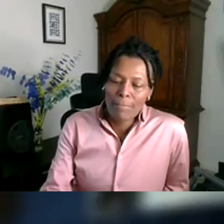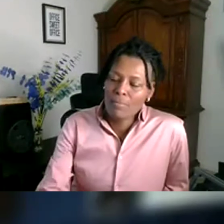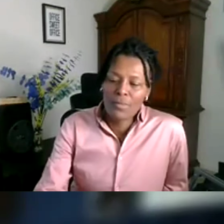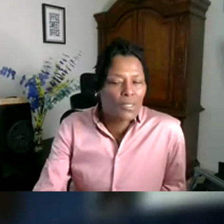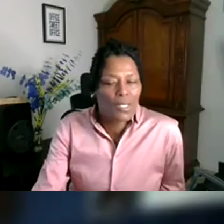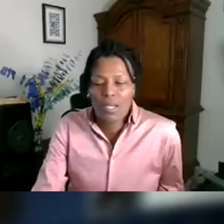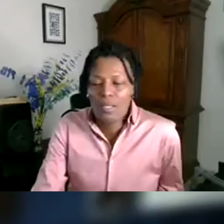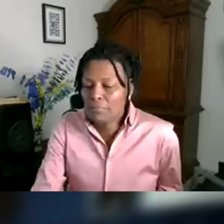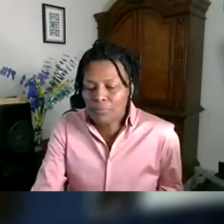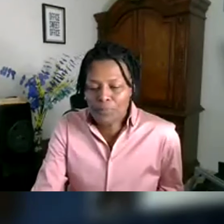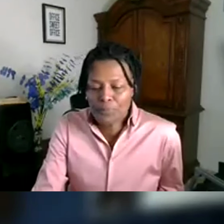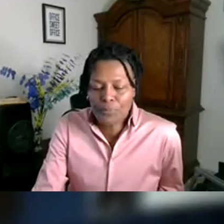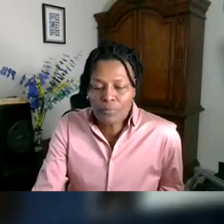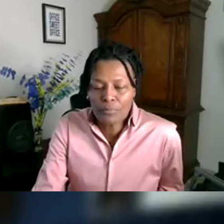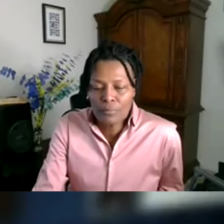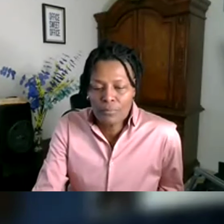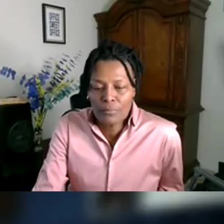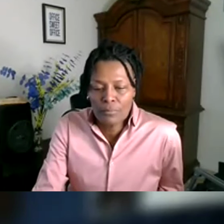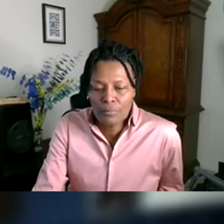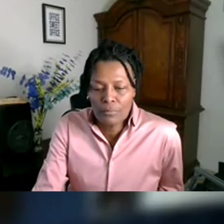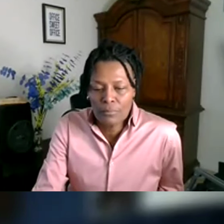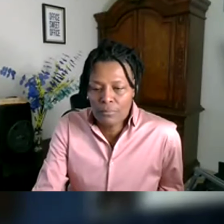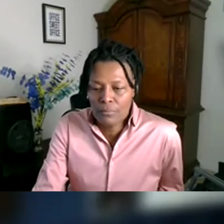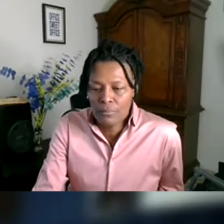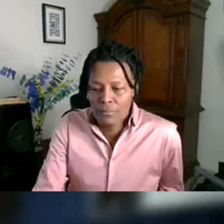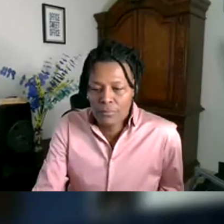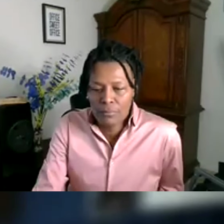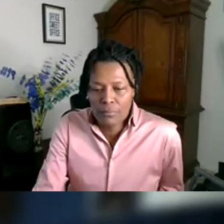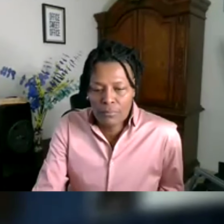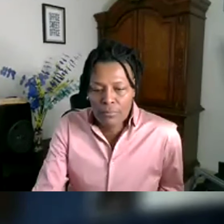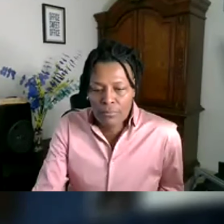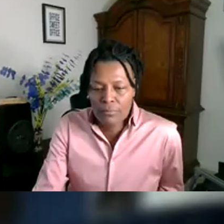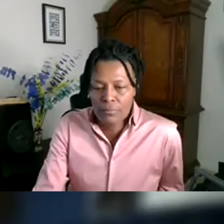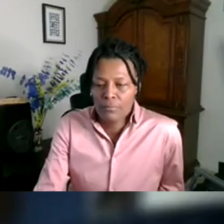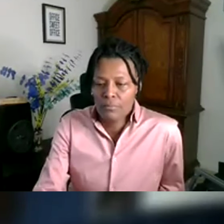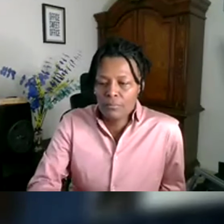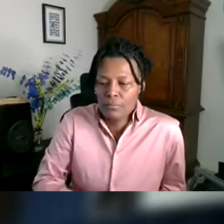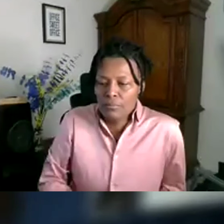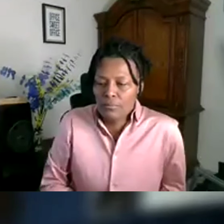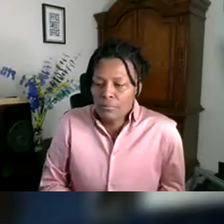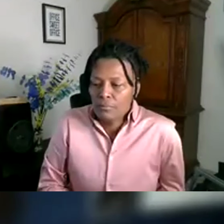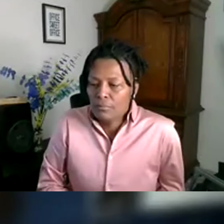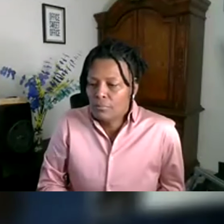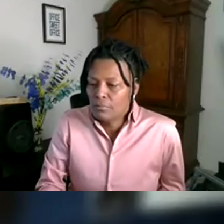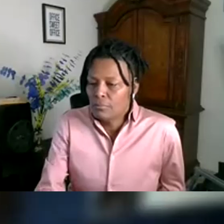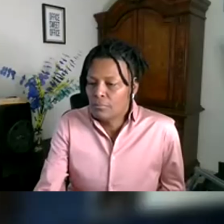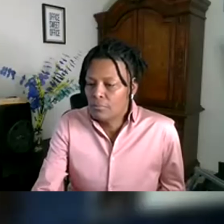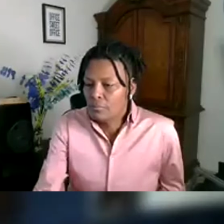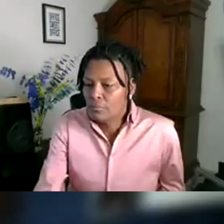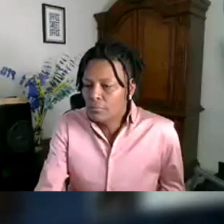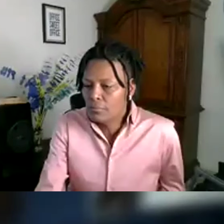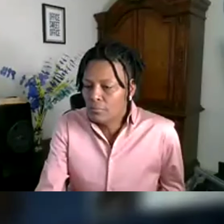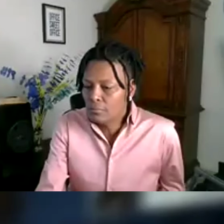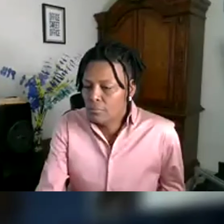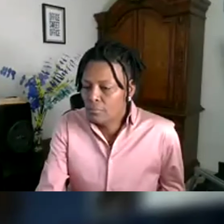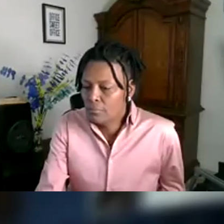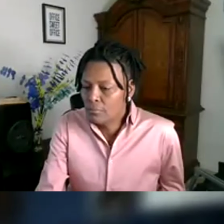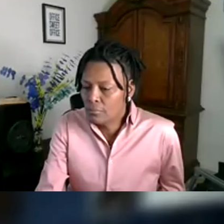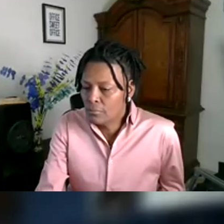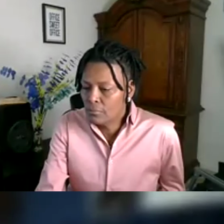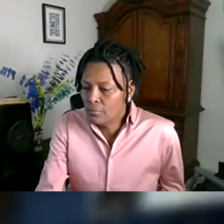not. And I think really having that education and really having that knowledge and other people that you're comfortable with to share your story and to share